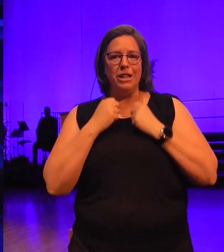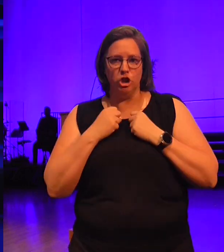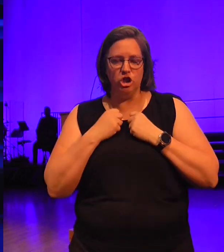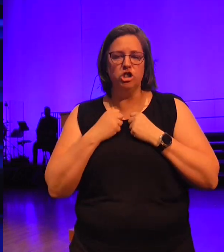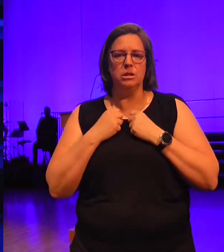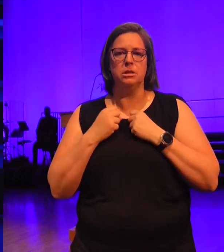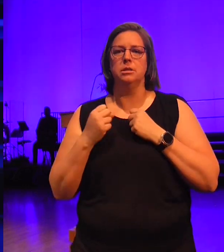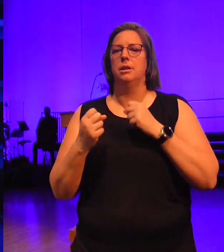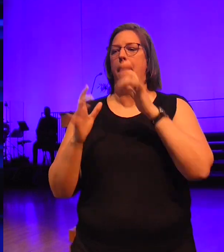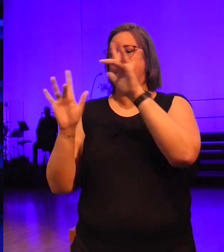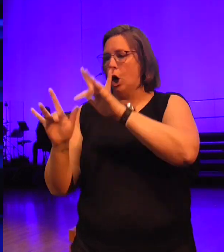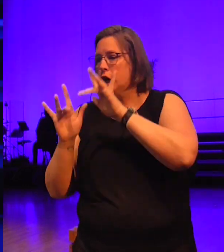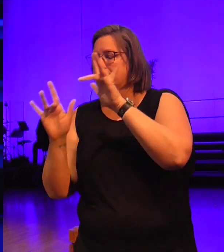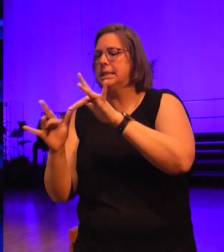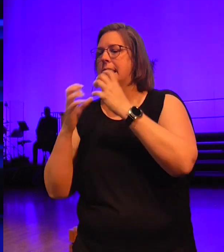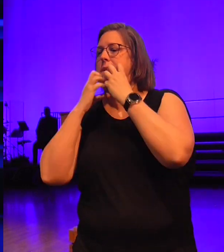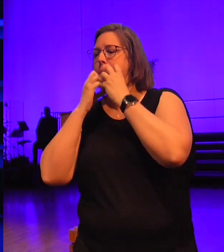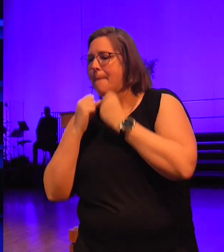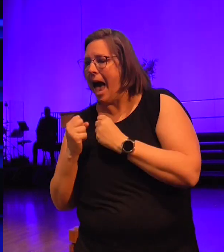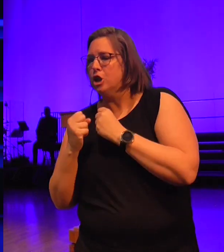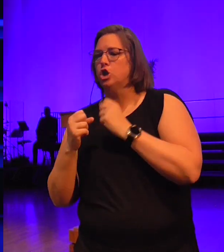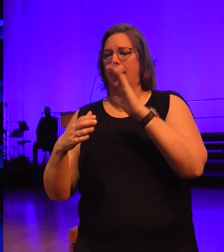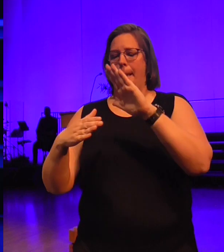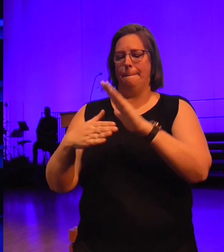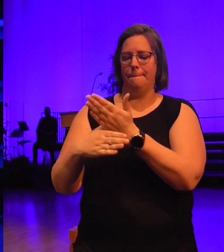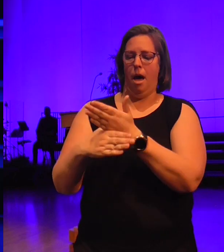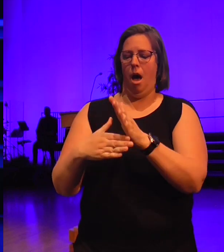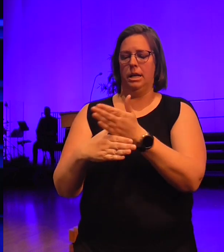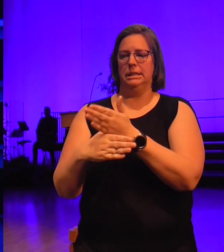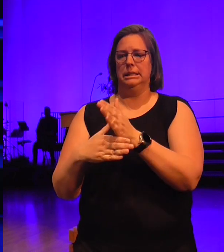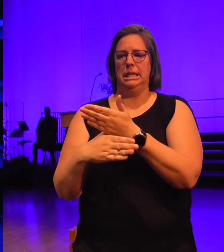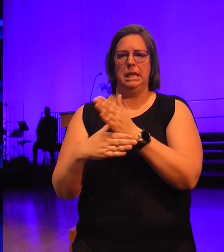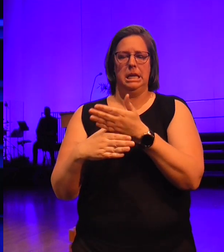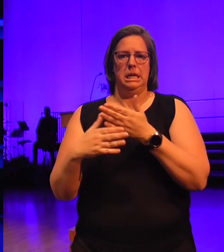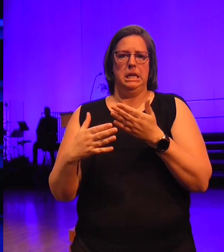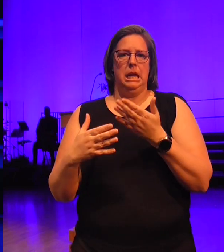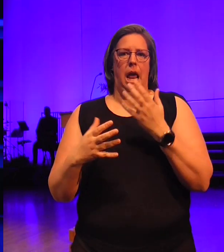of modesty and experiencing more through each and every little thing,